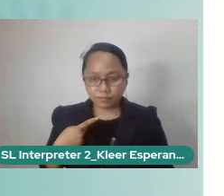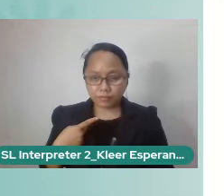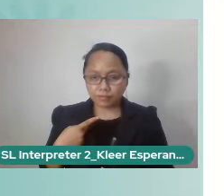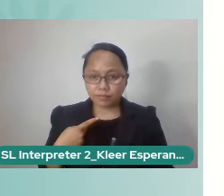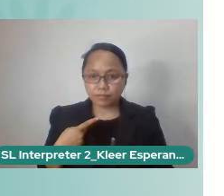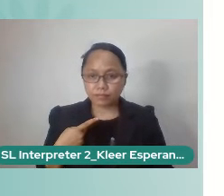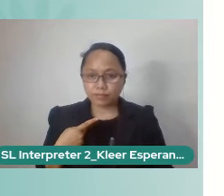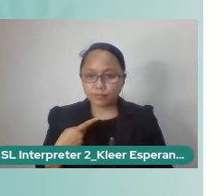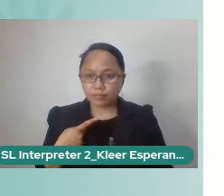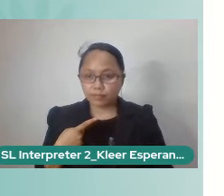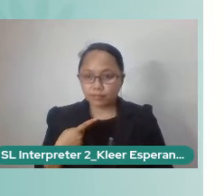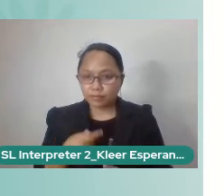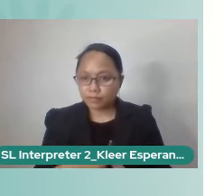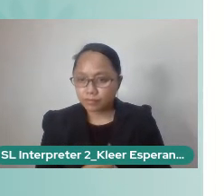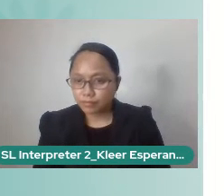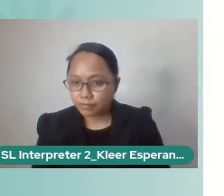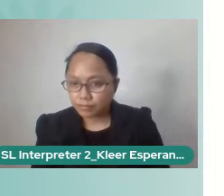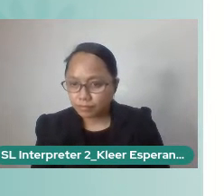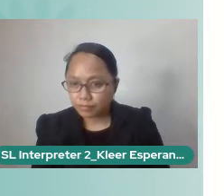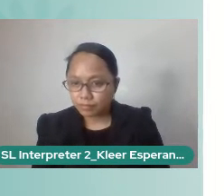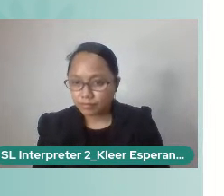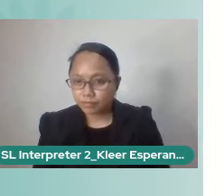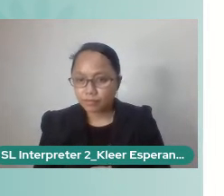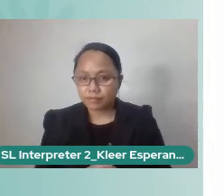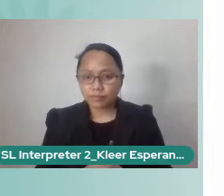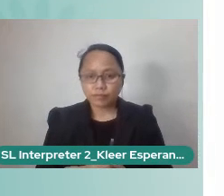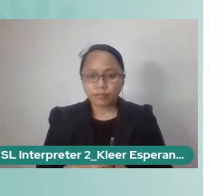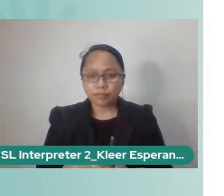And if we leverage it at the right time and in the right way,